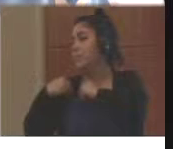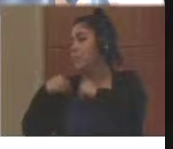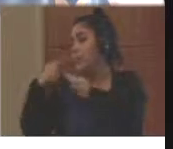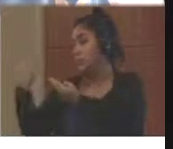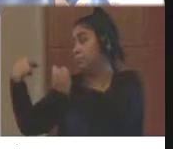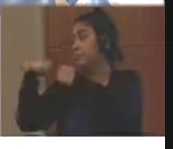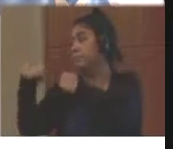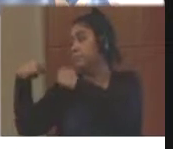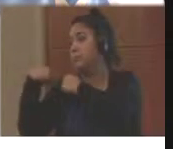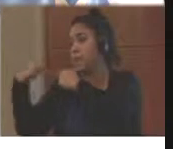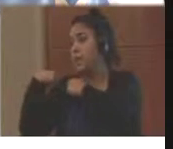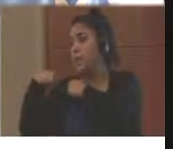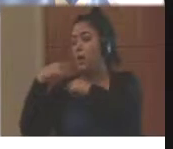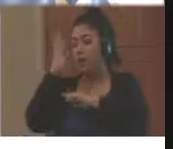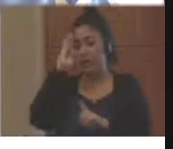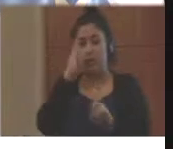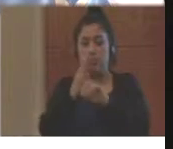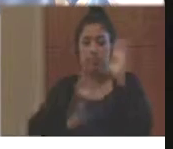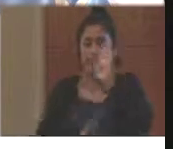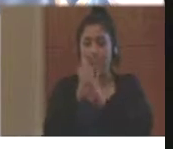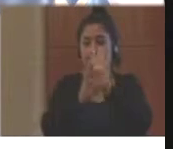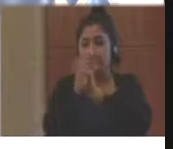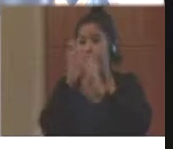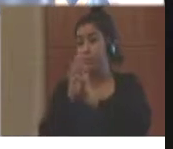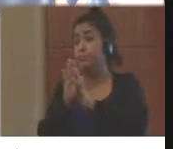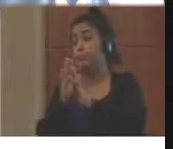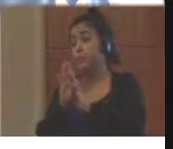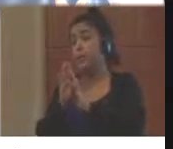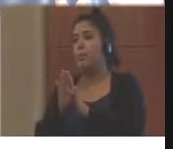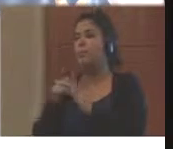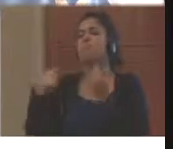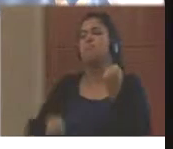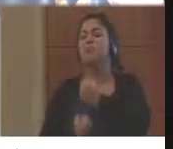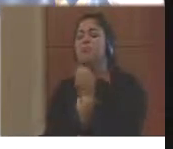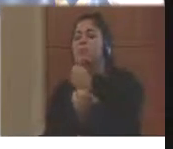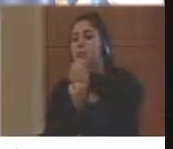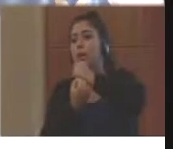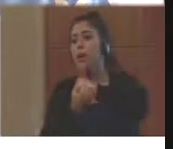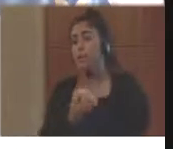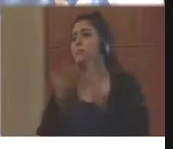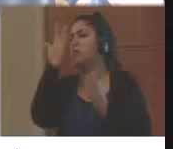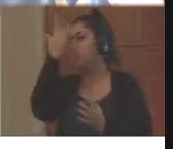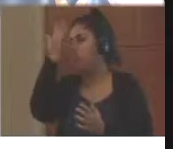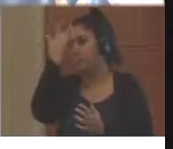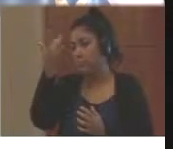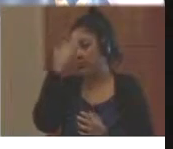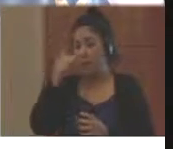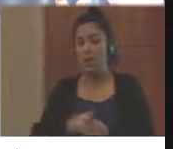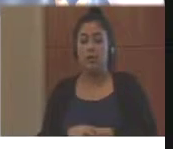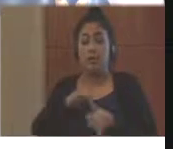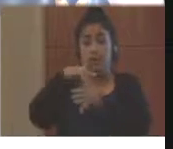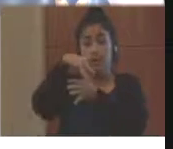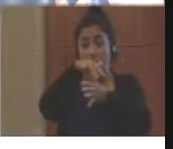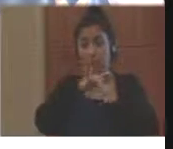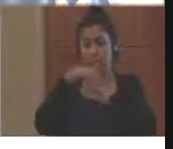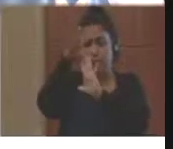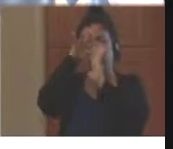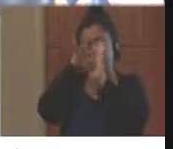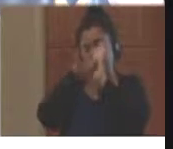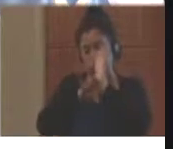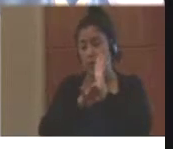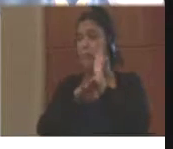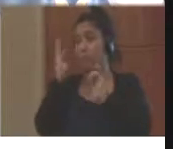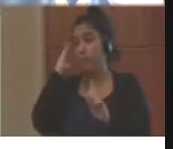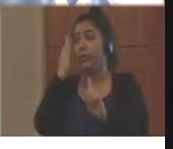to develop a sustainable development based on equity, resilience, and disaster